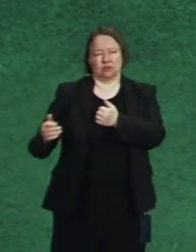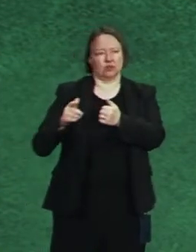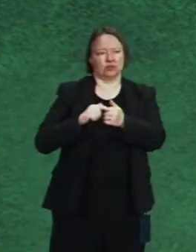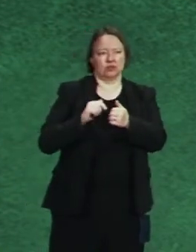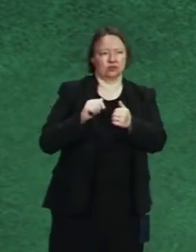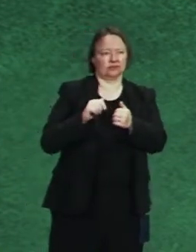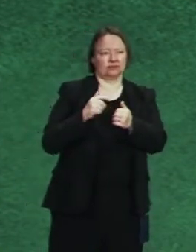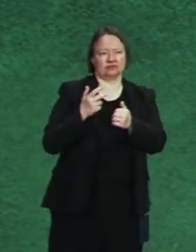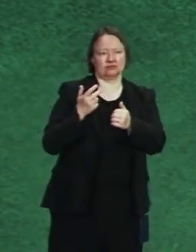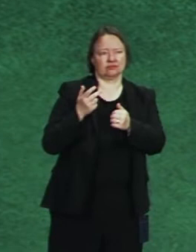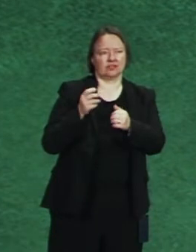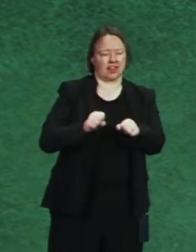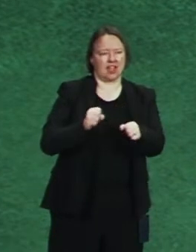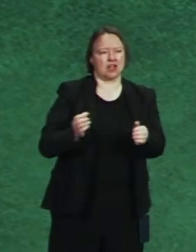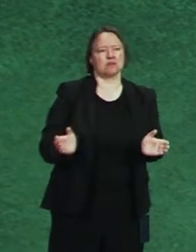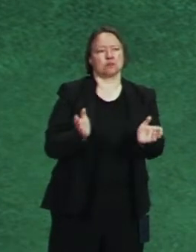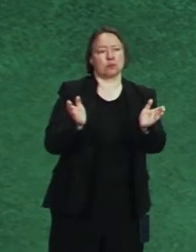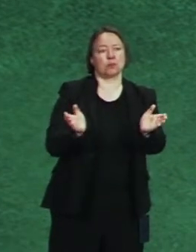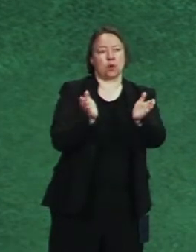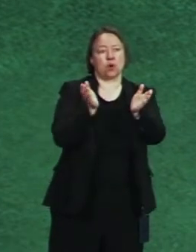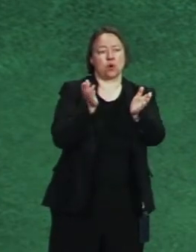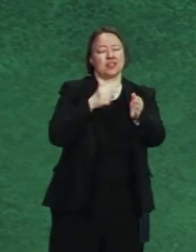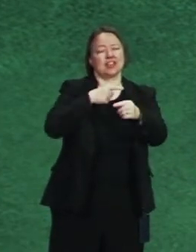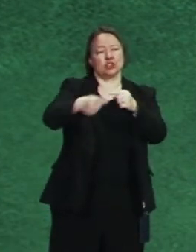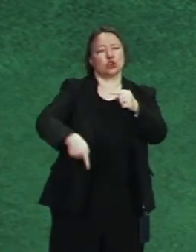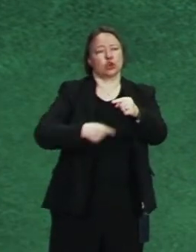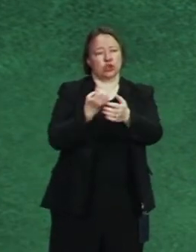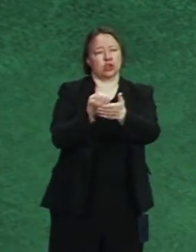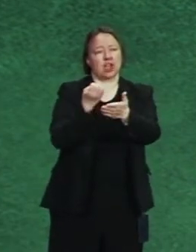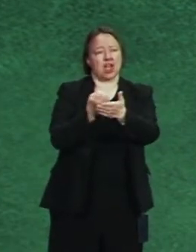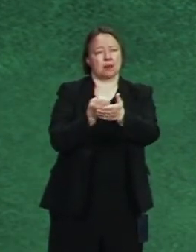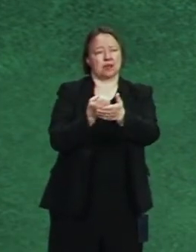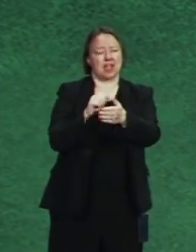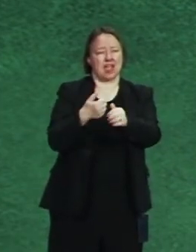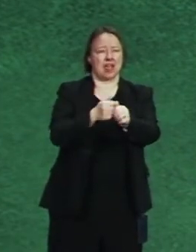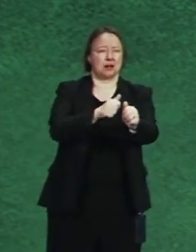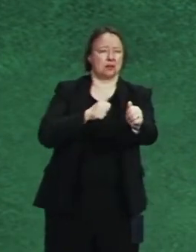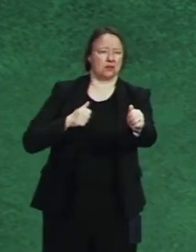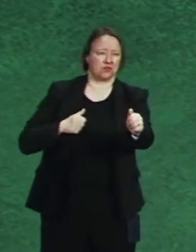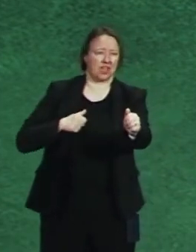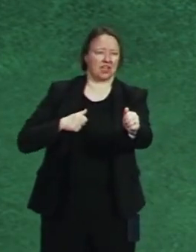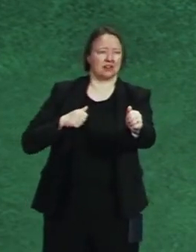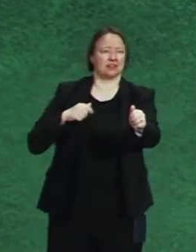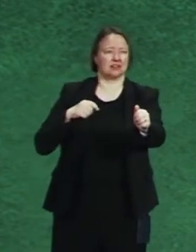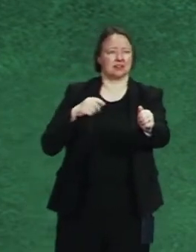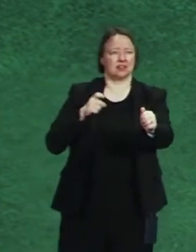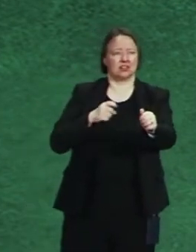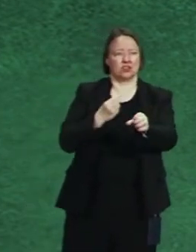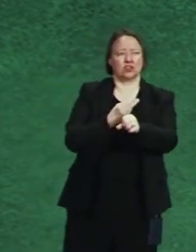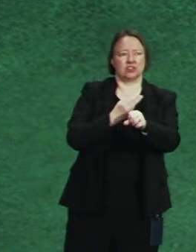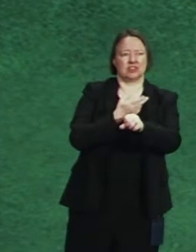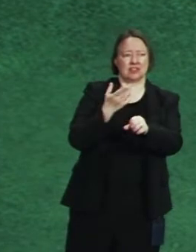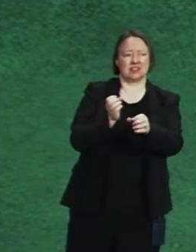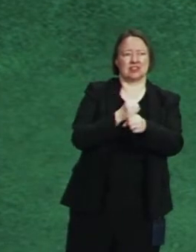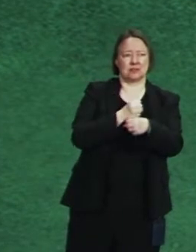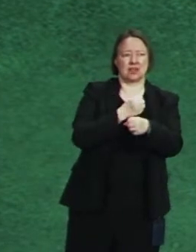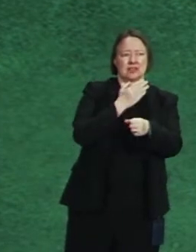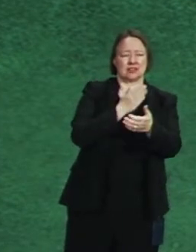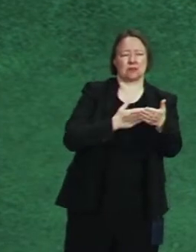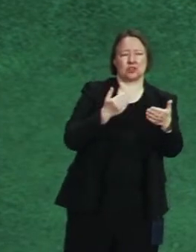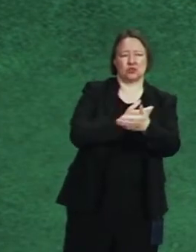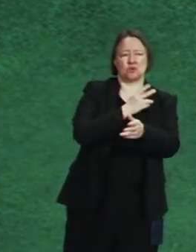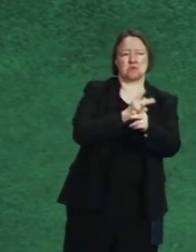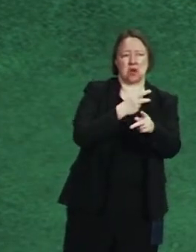means you'll be able to promote the circular economy and prevent virgin resources being tapped into to produce some of these new